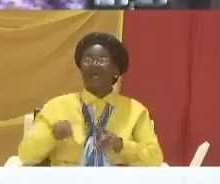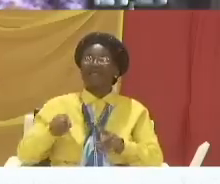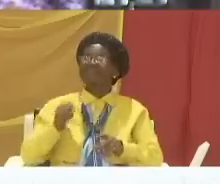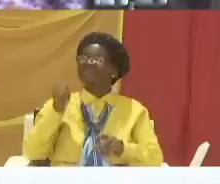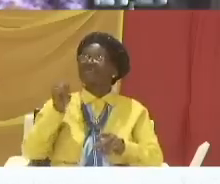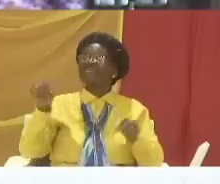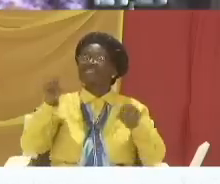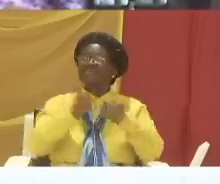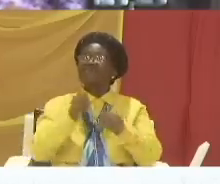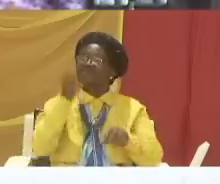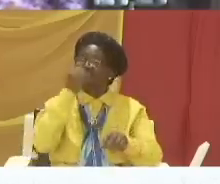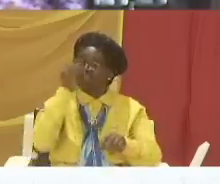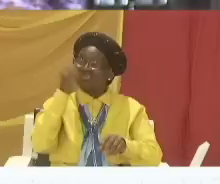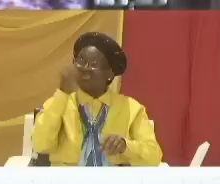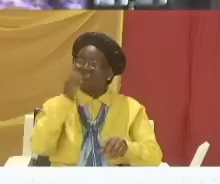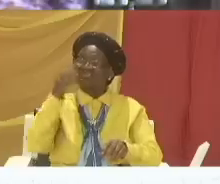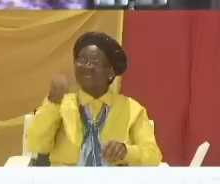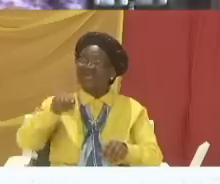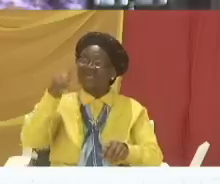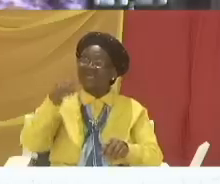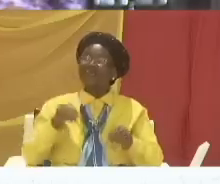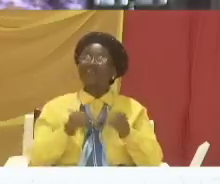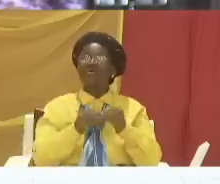they cried unto the Lord.